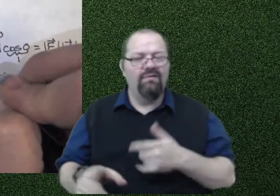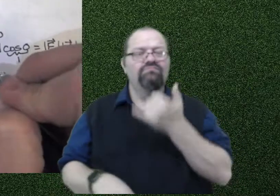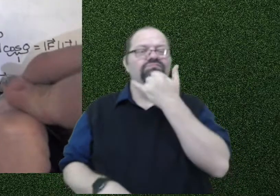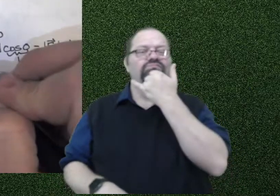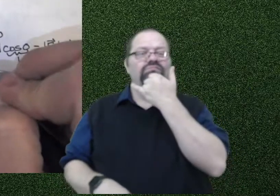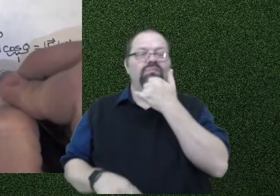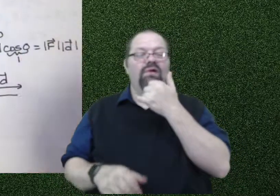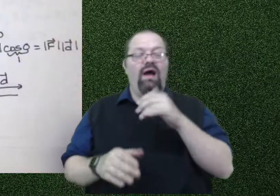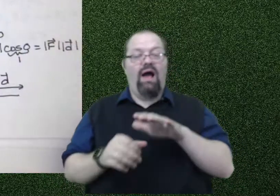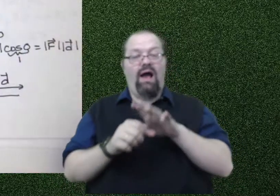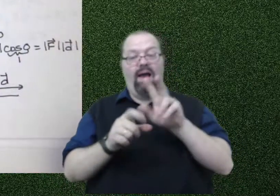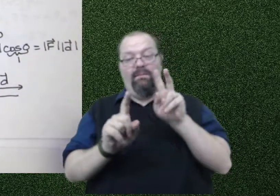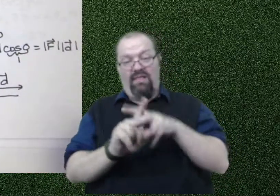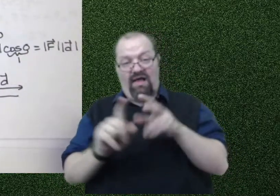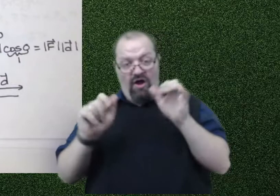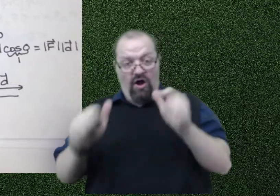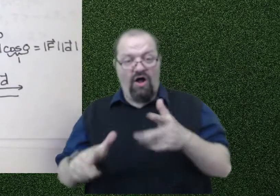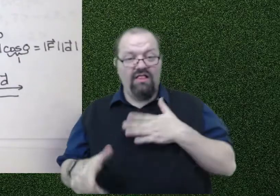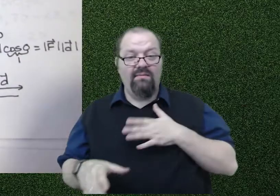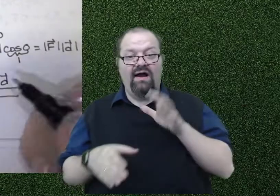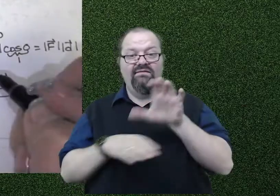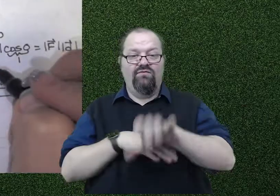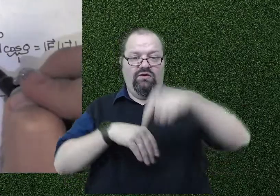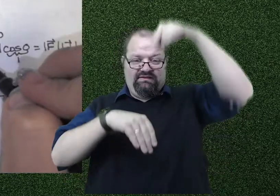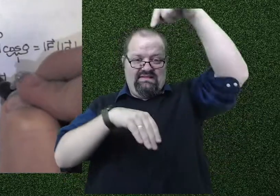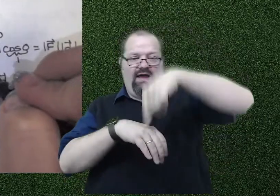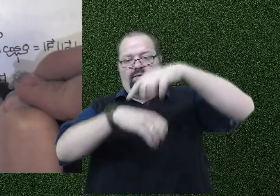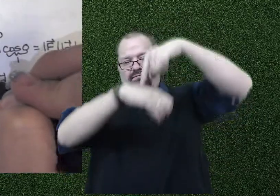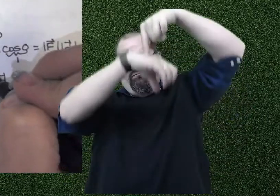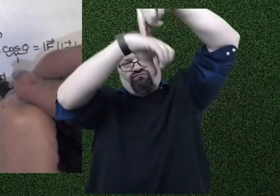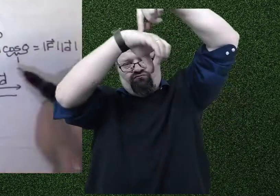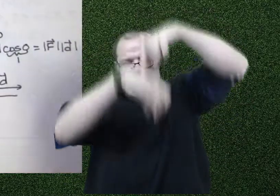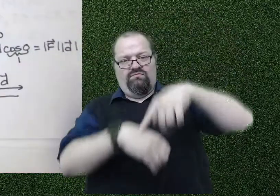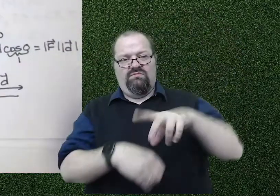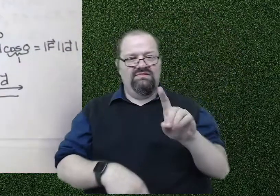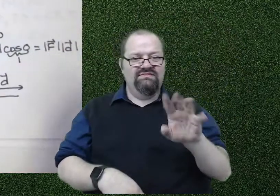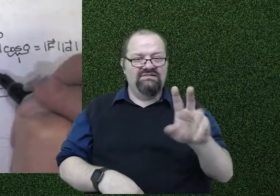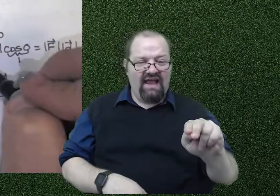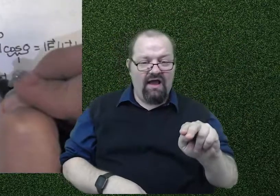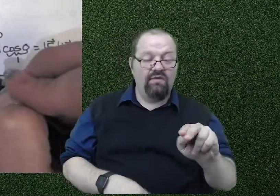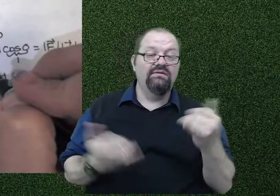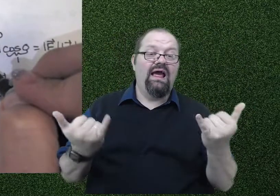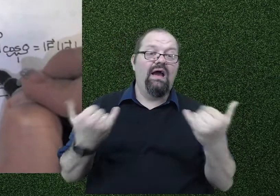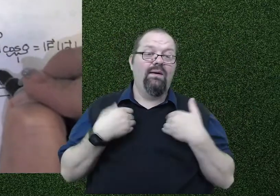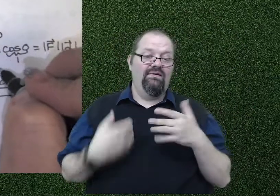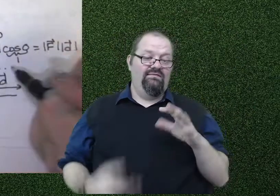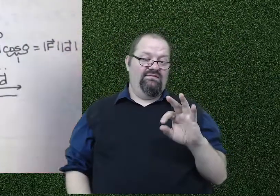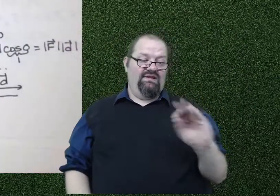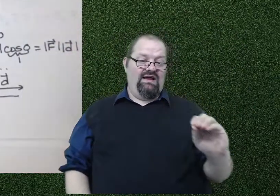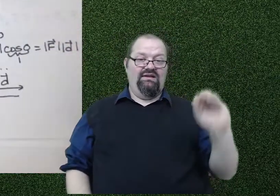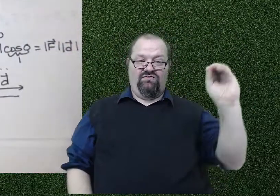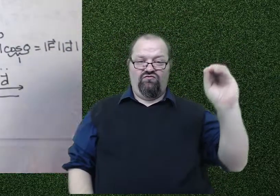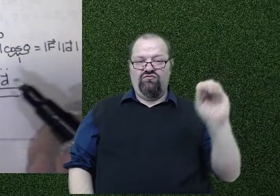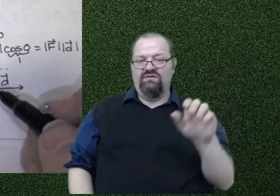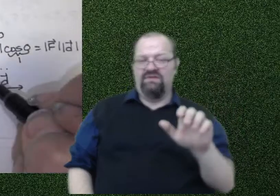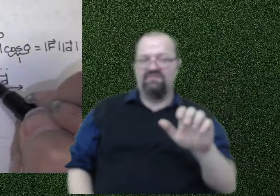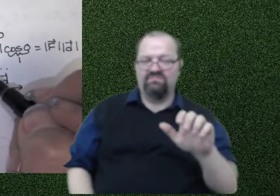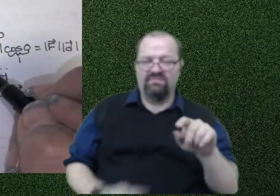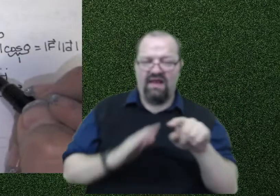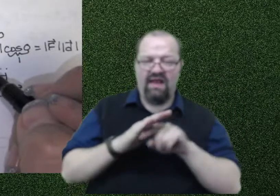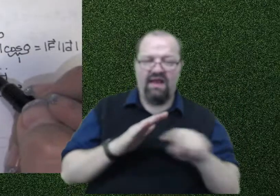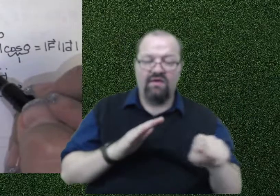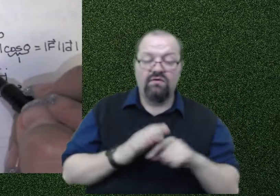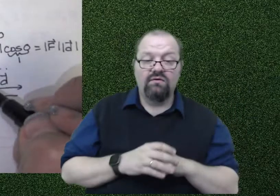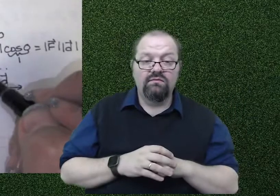applying all of my 50 pounds of force that way. That's at a 90-degree angle with the horizontal.